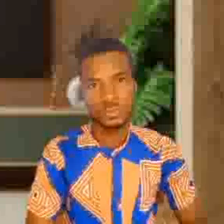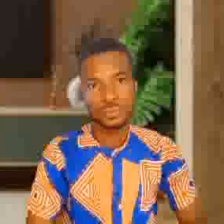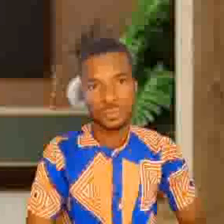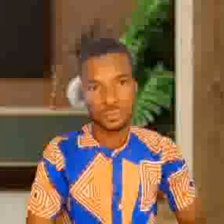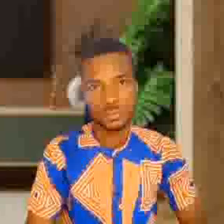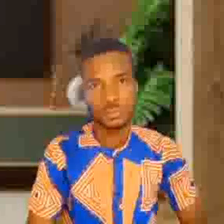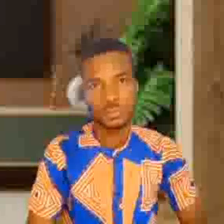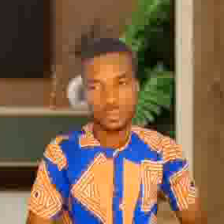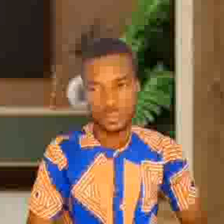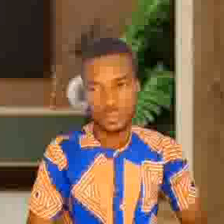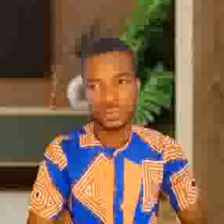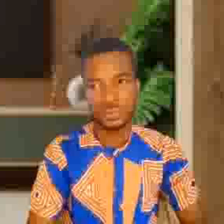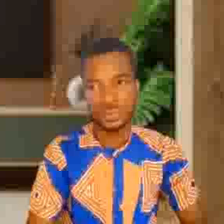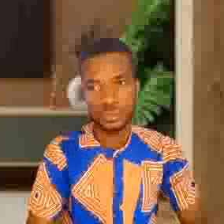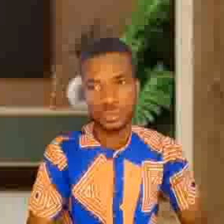Now, you know,